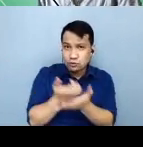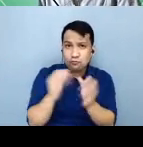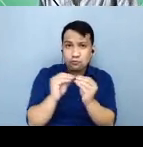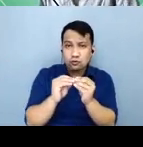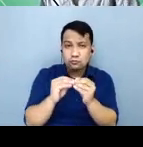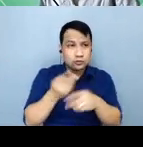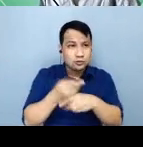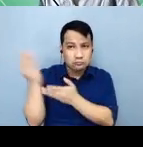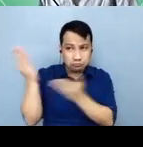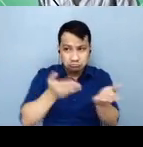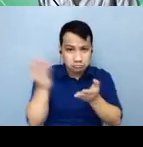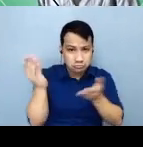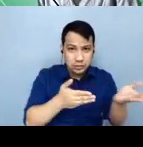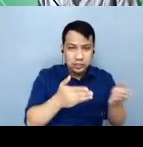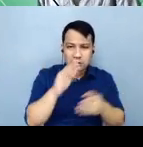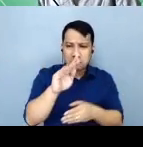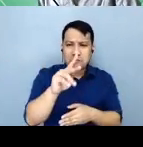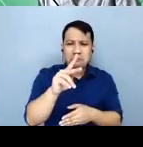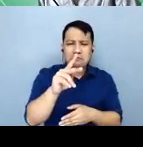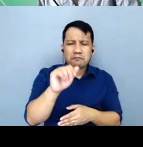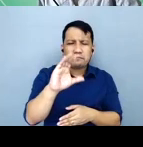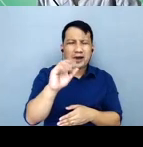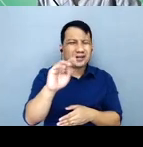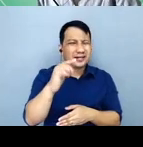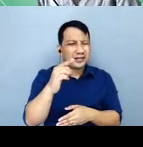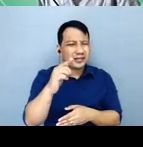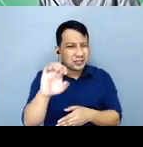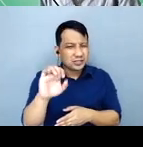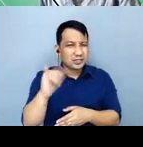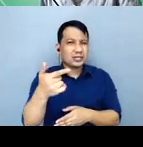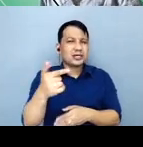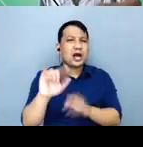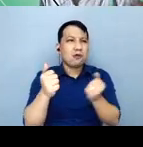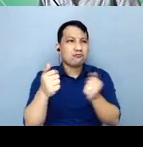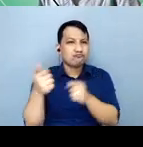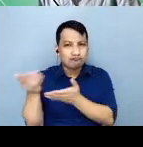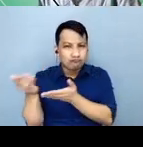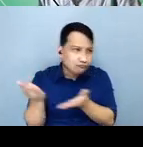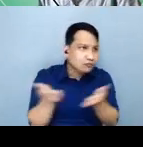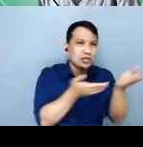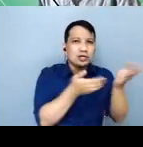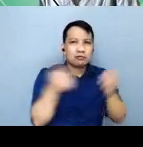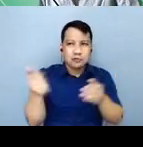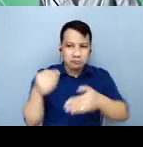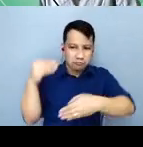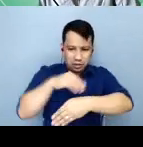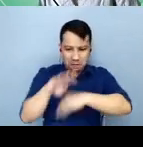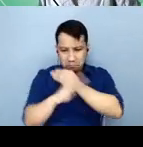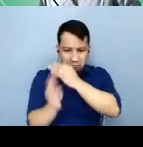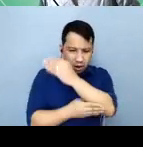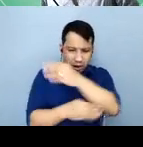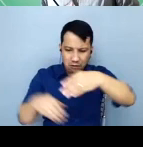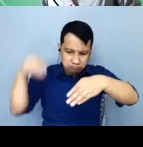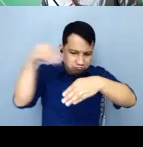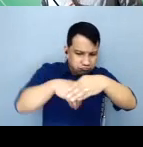products is important, packaging has taken a bigger role. Packaging in the form of transport, in terms of bags, in terms of how we present it.